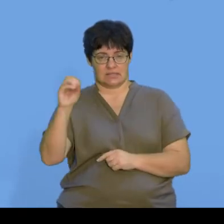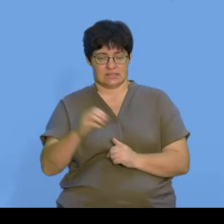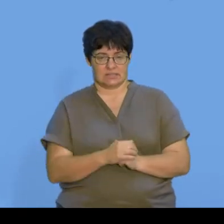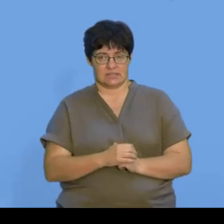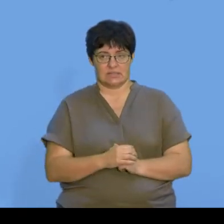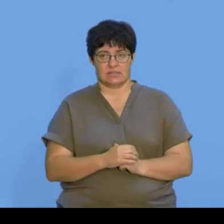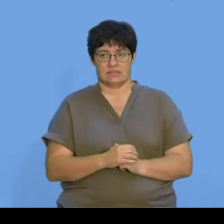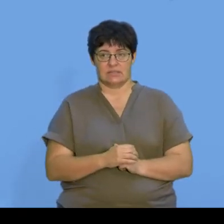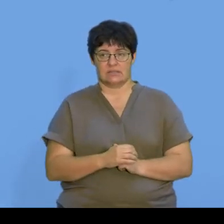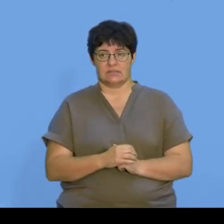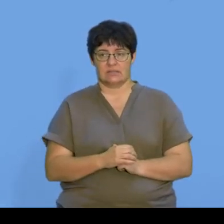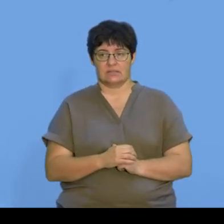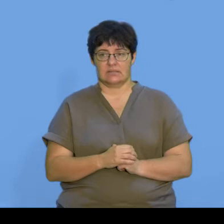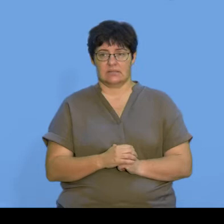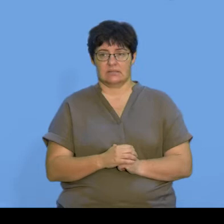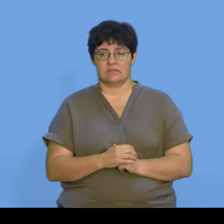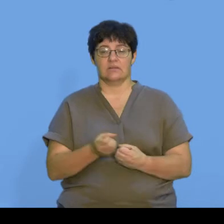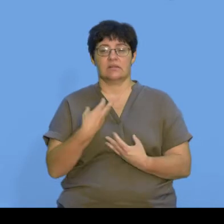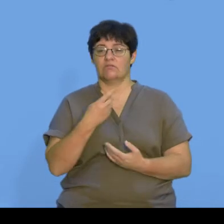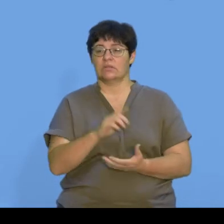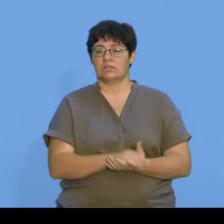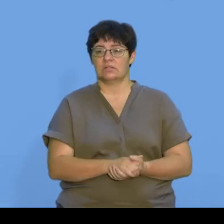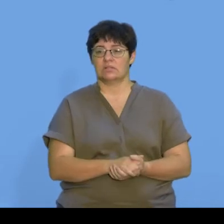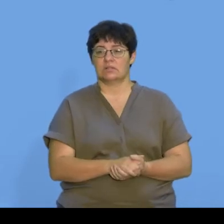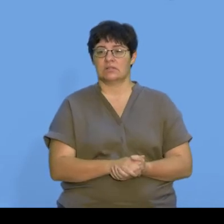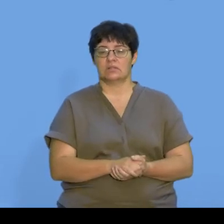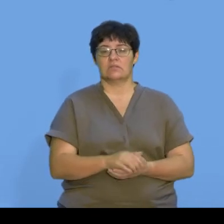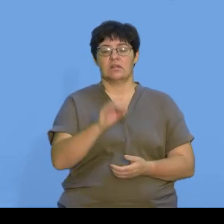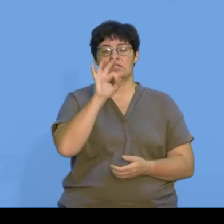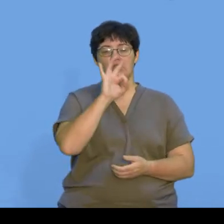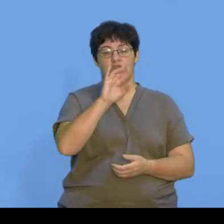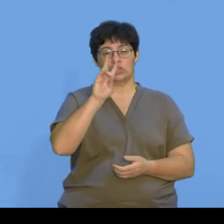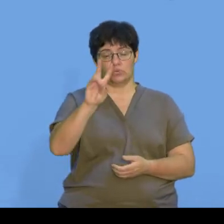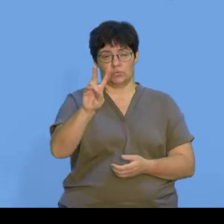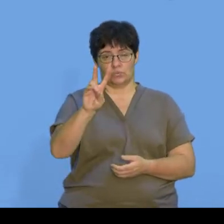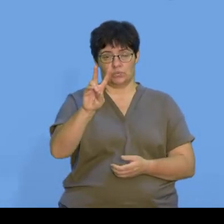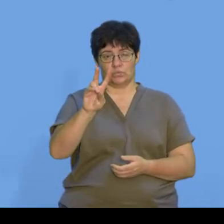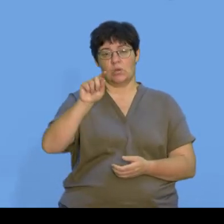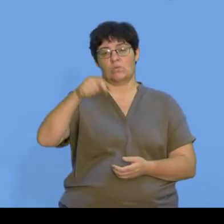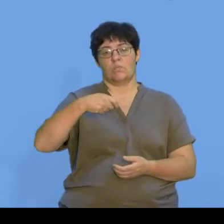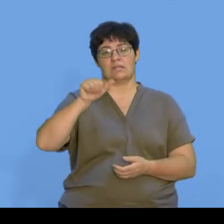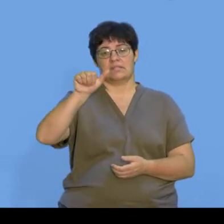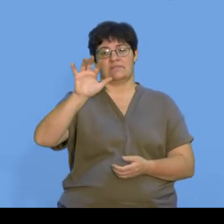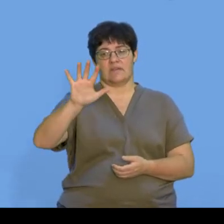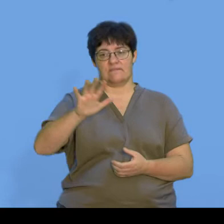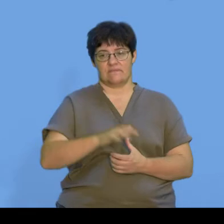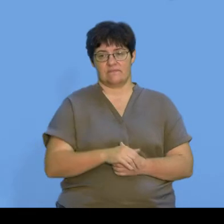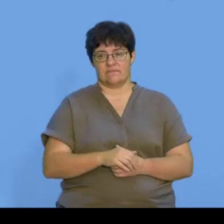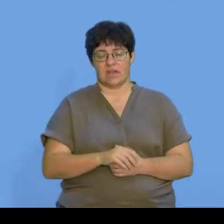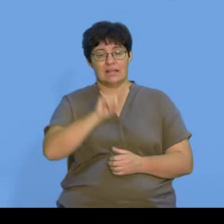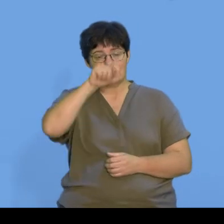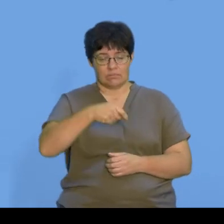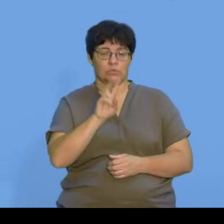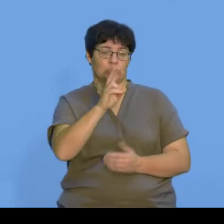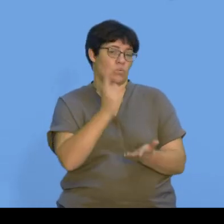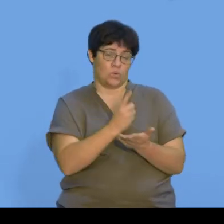multiplied by 100. Okay, this gives us what? The percentage of sulfur, which is 32,65. Always 2